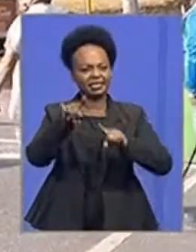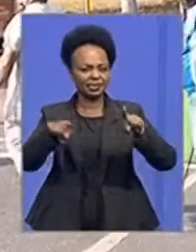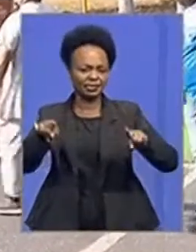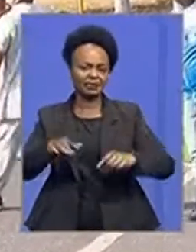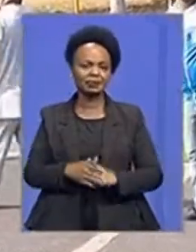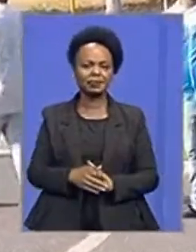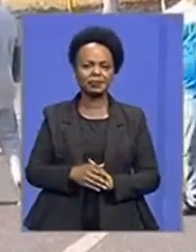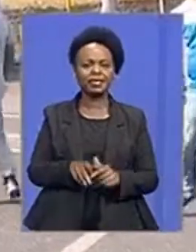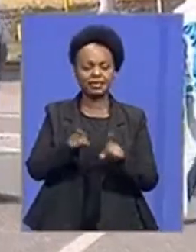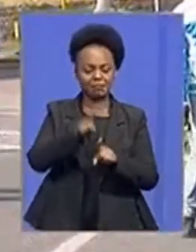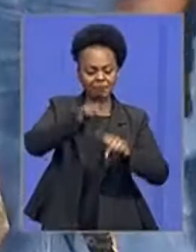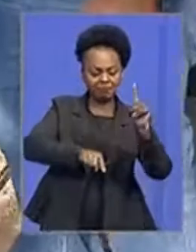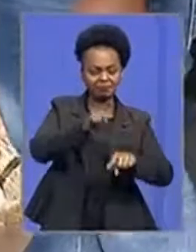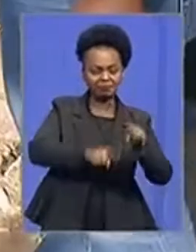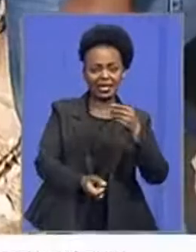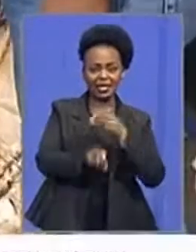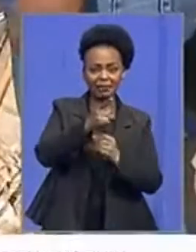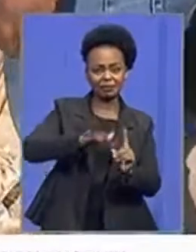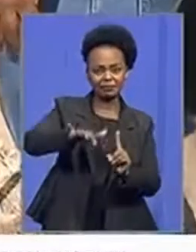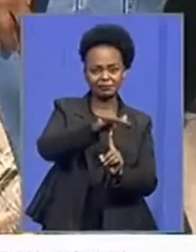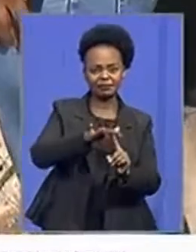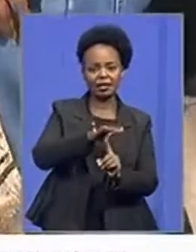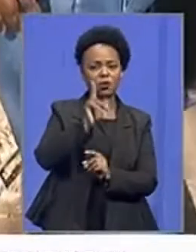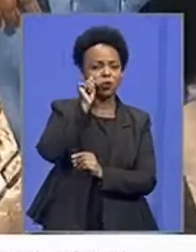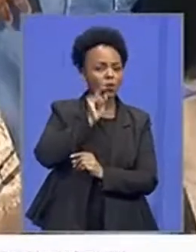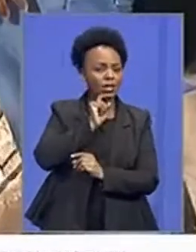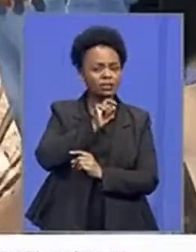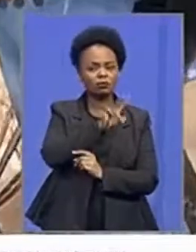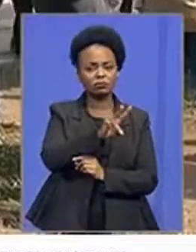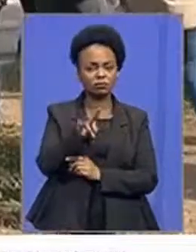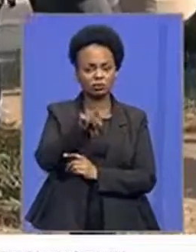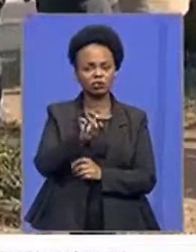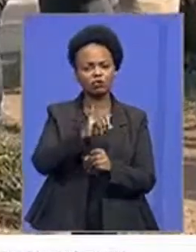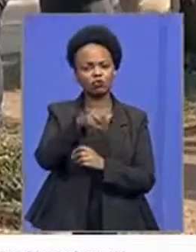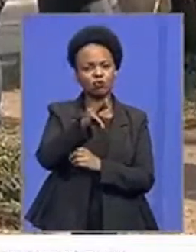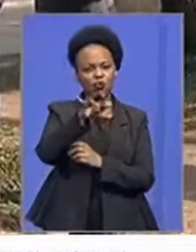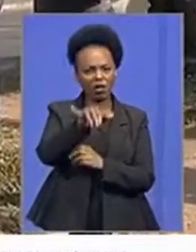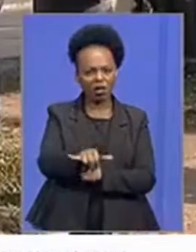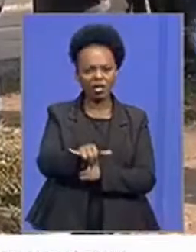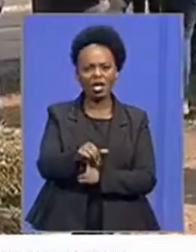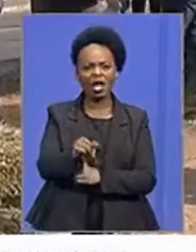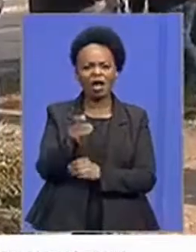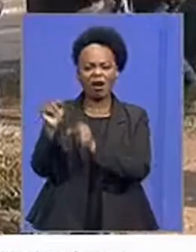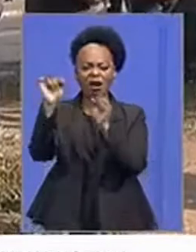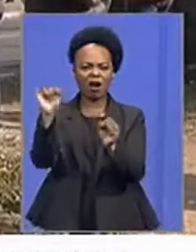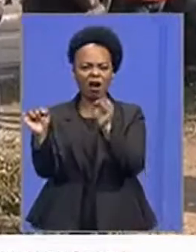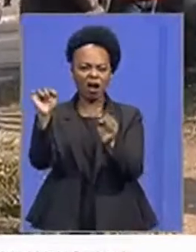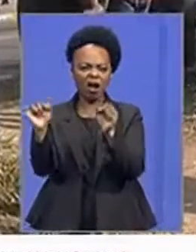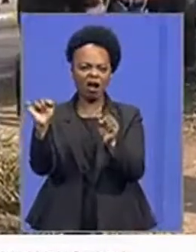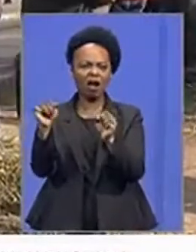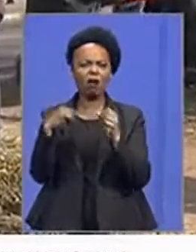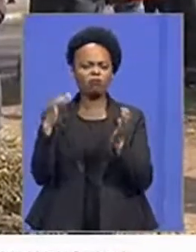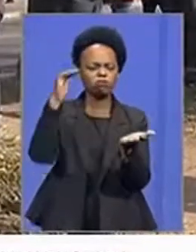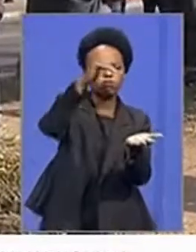world. Let's go. We not going work. We have but we don't We have always here today.